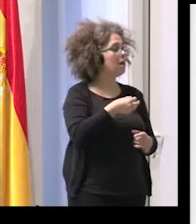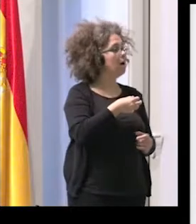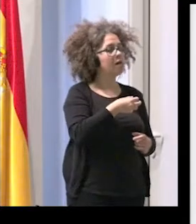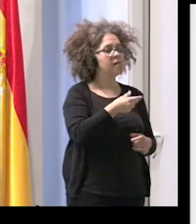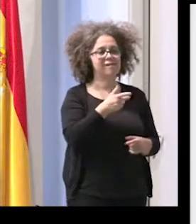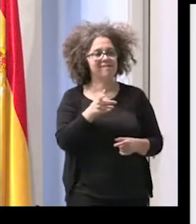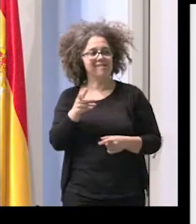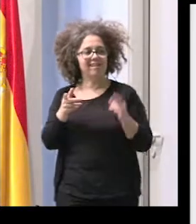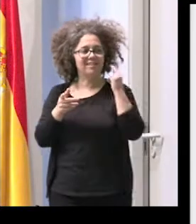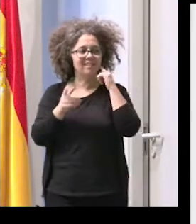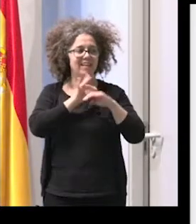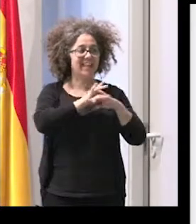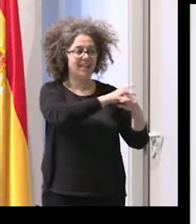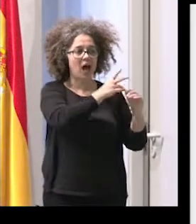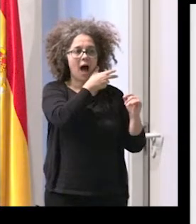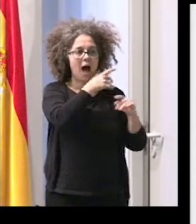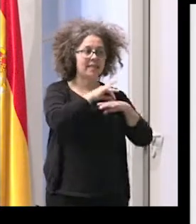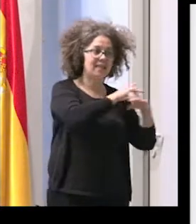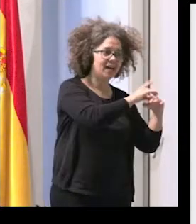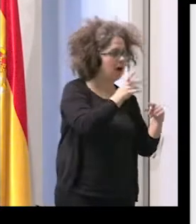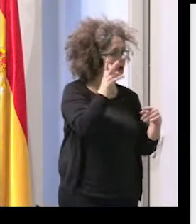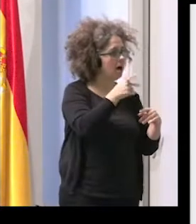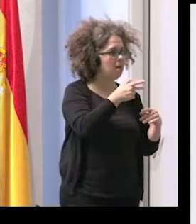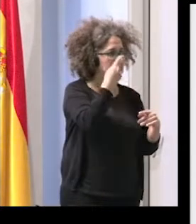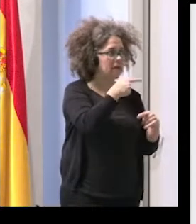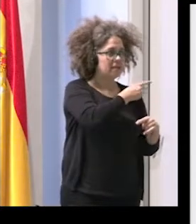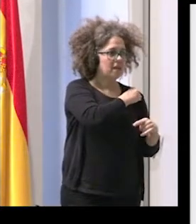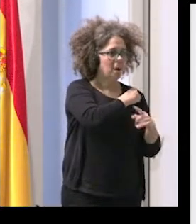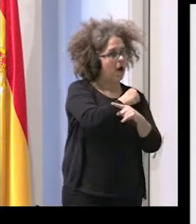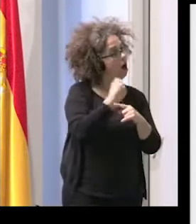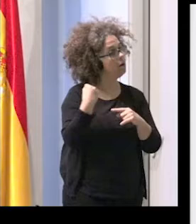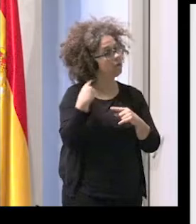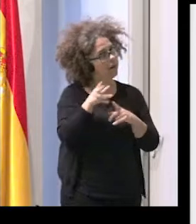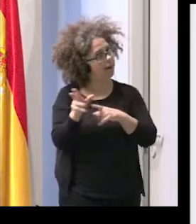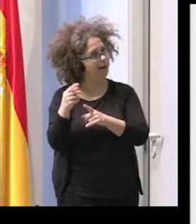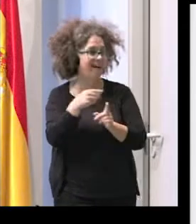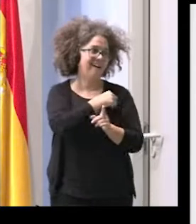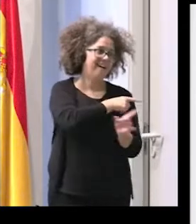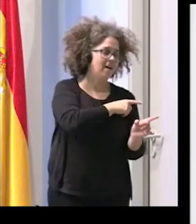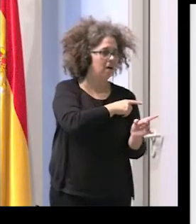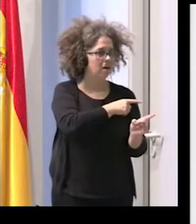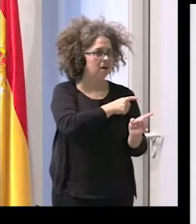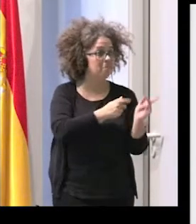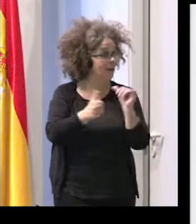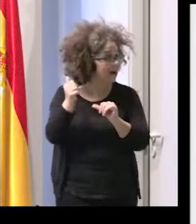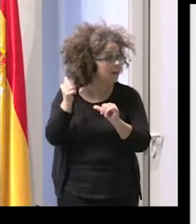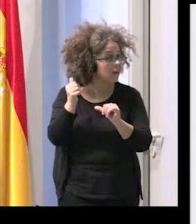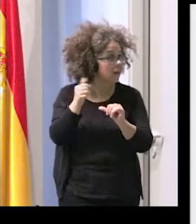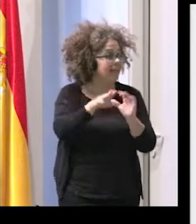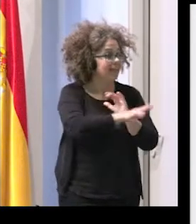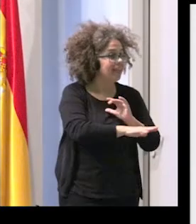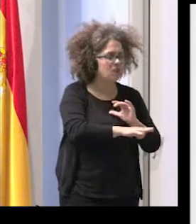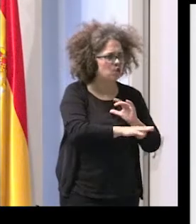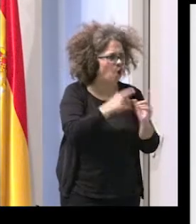here, children are switching who they want to listen to very quickly, and there are many, many different targets. And